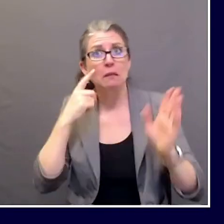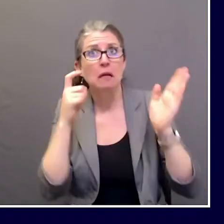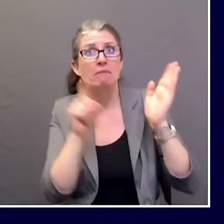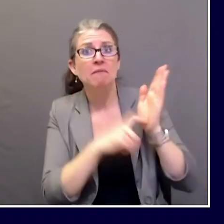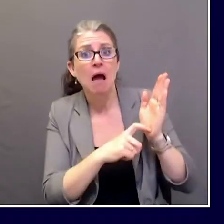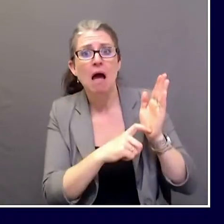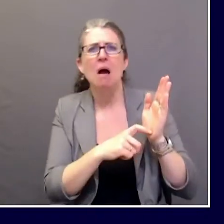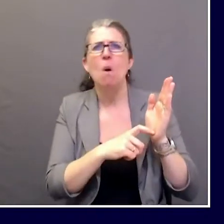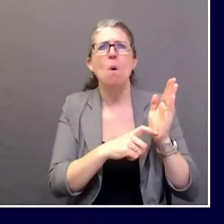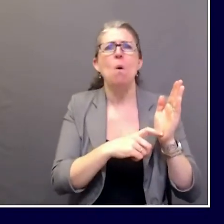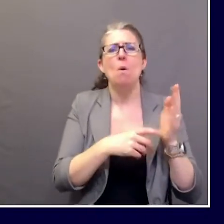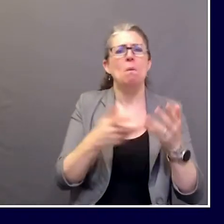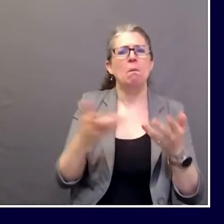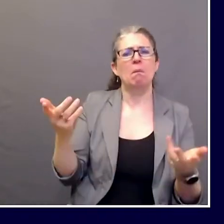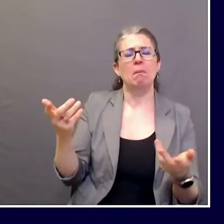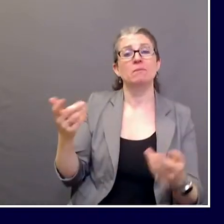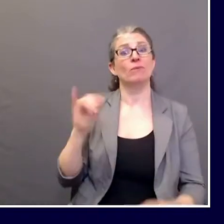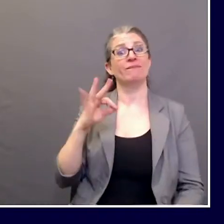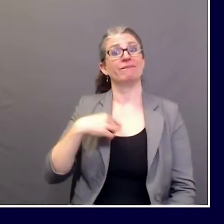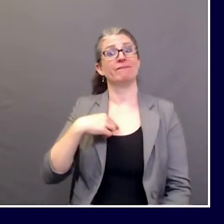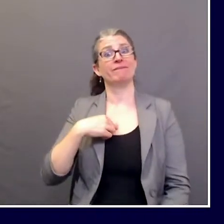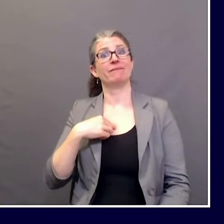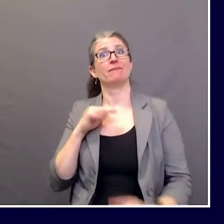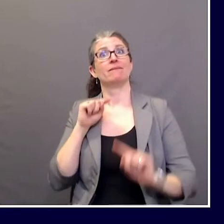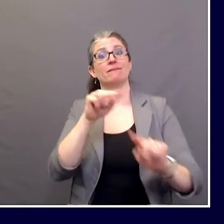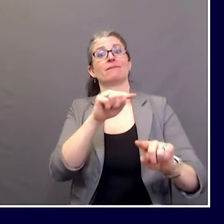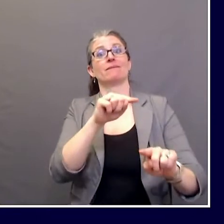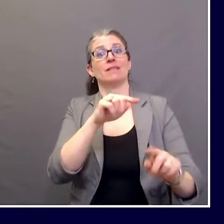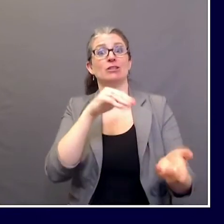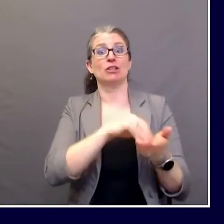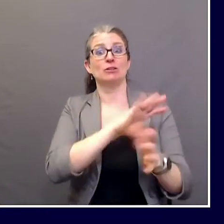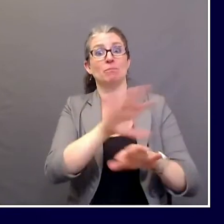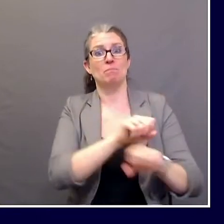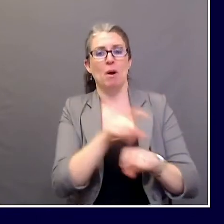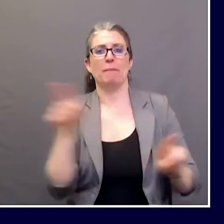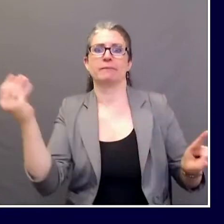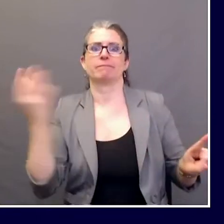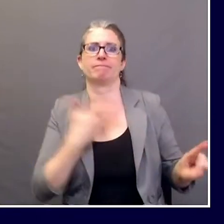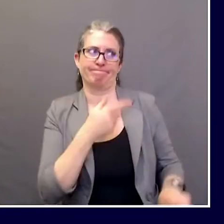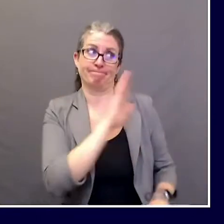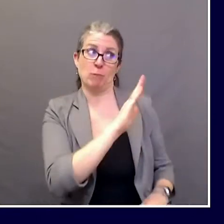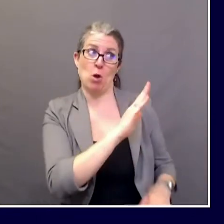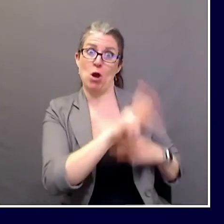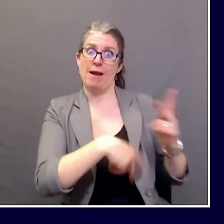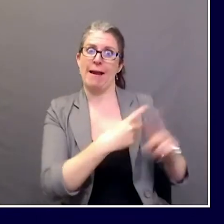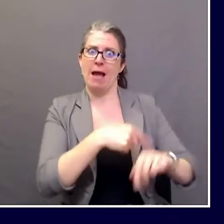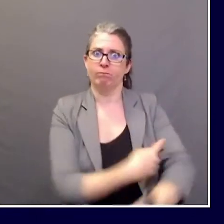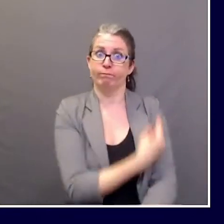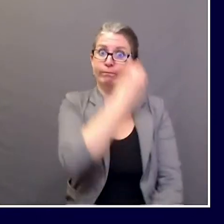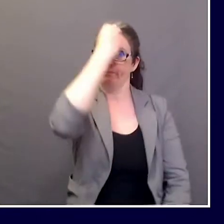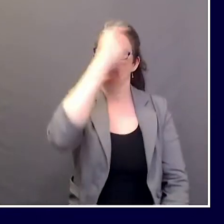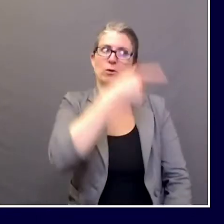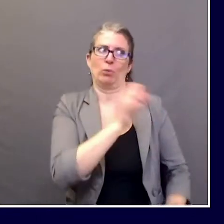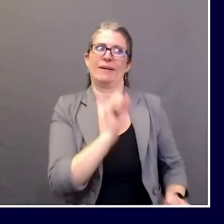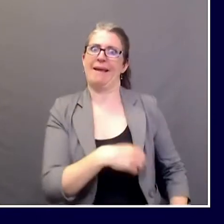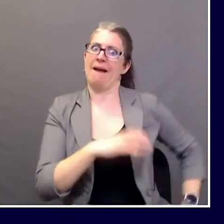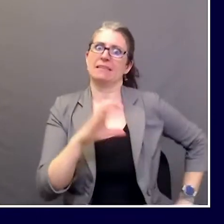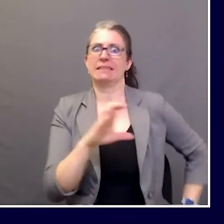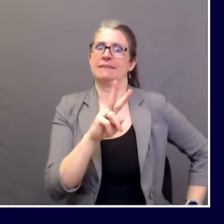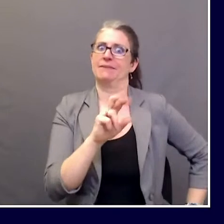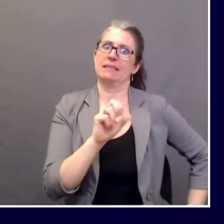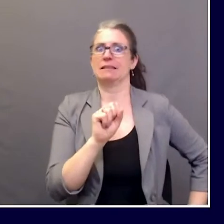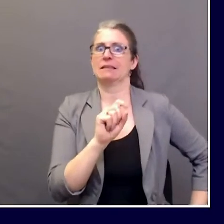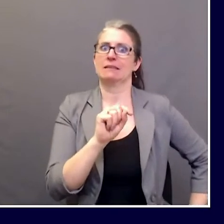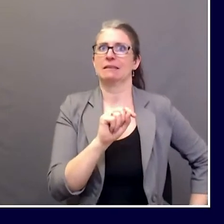shot? Okay, two somewhat related questions there, Chris. The first is, would someone know that they might be at a